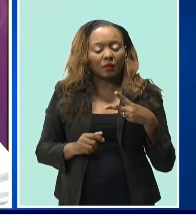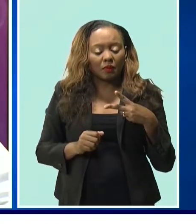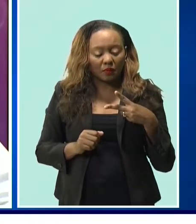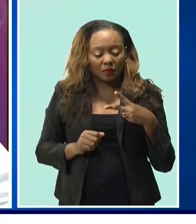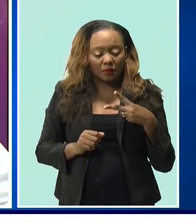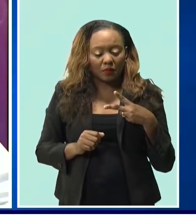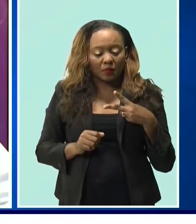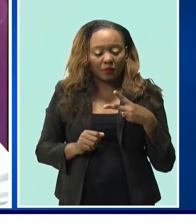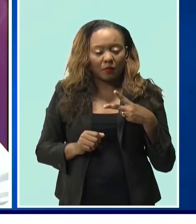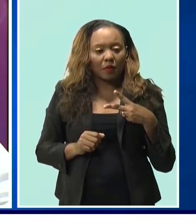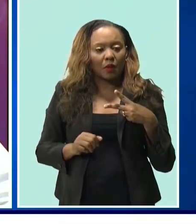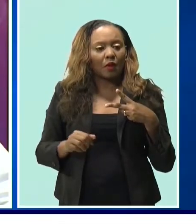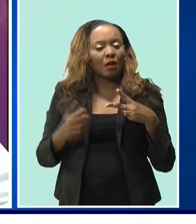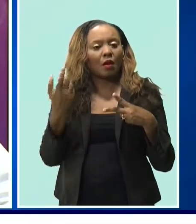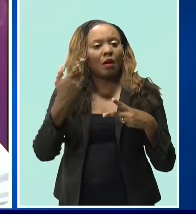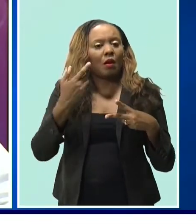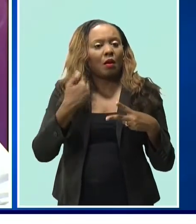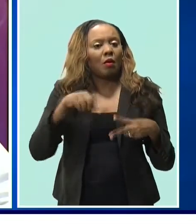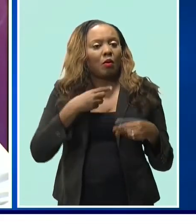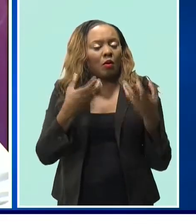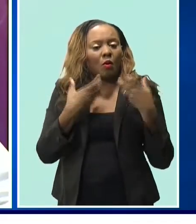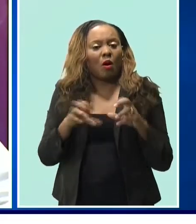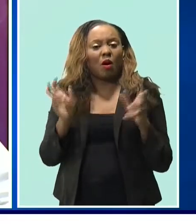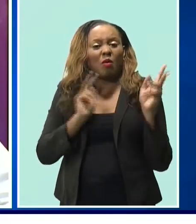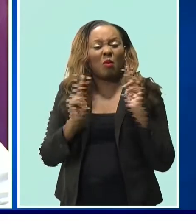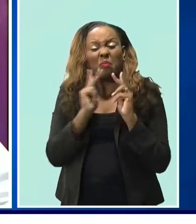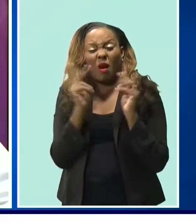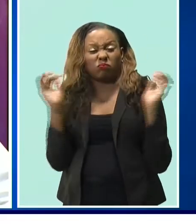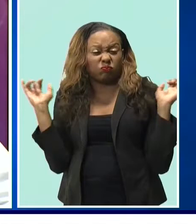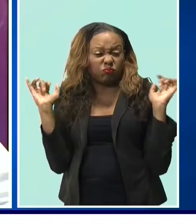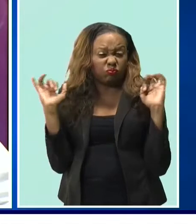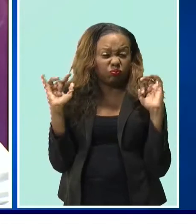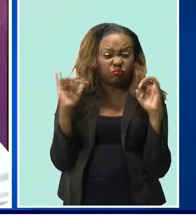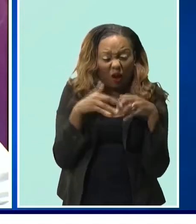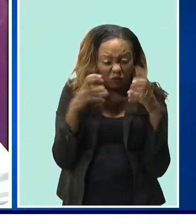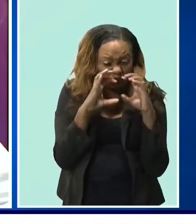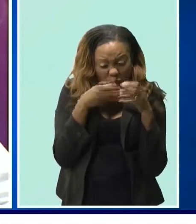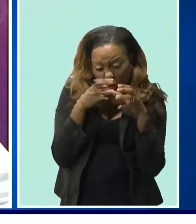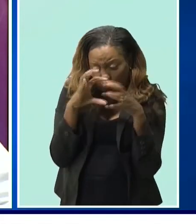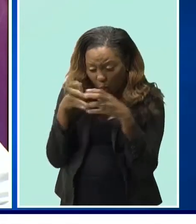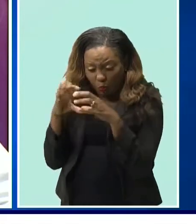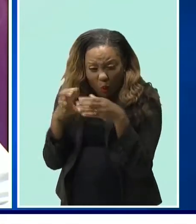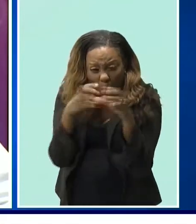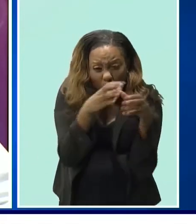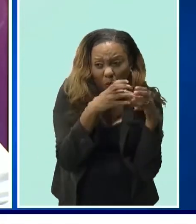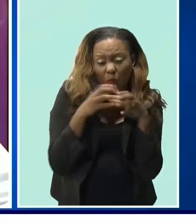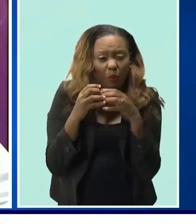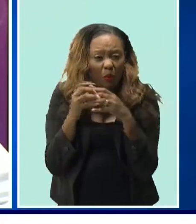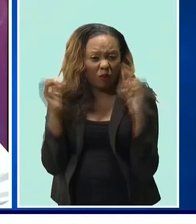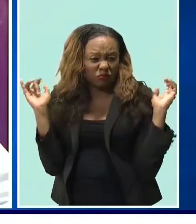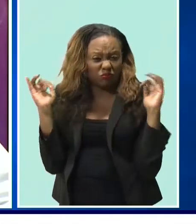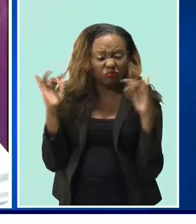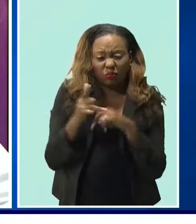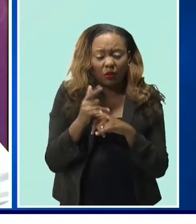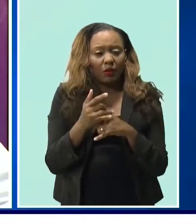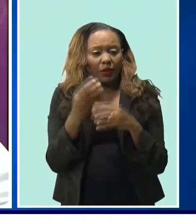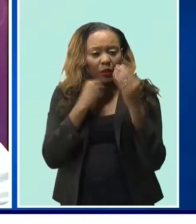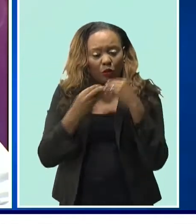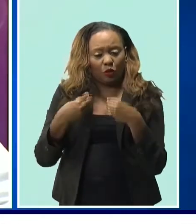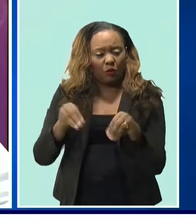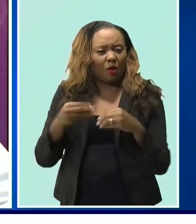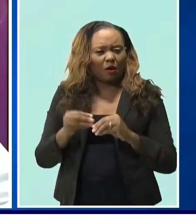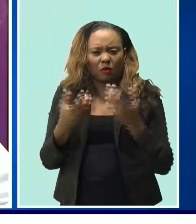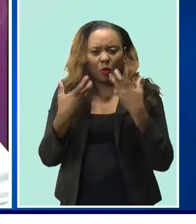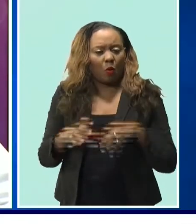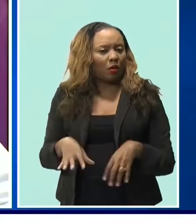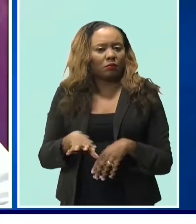the scenes of chaos and basically people engaging in large crowds around the supermarkets. So